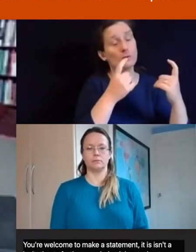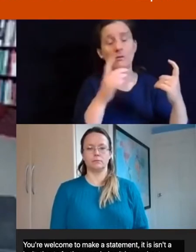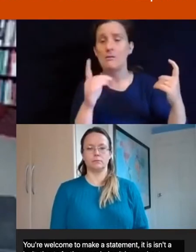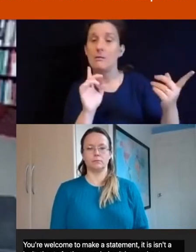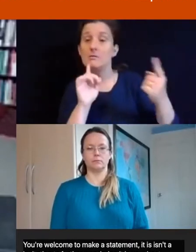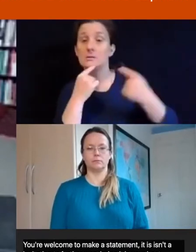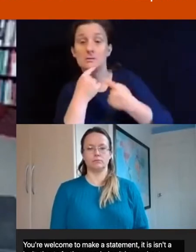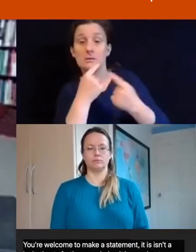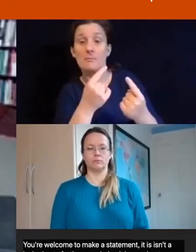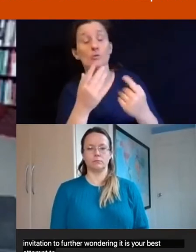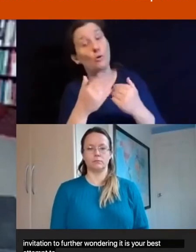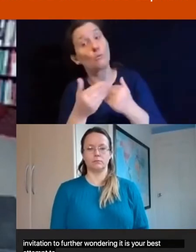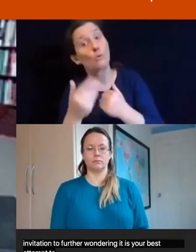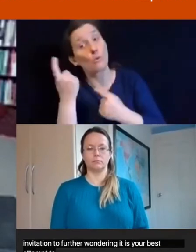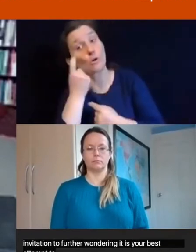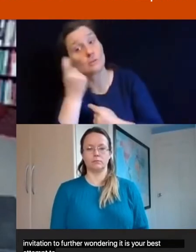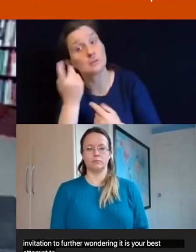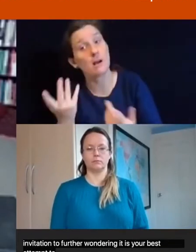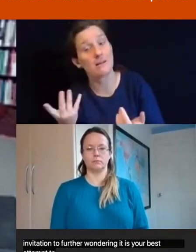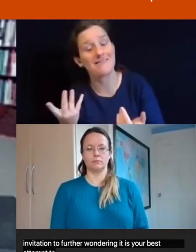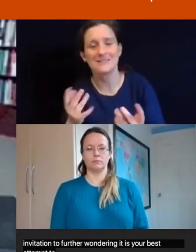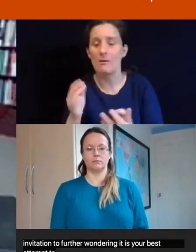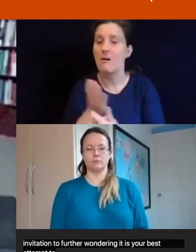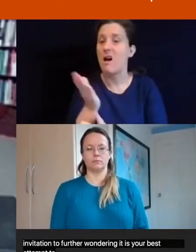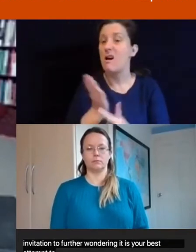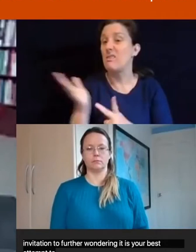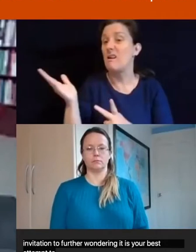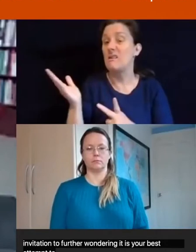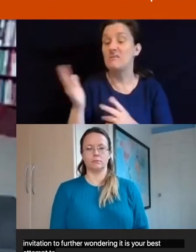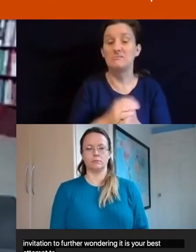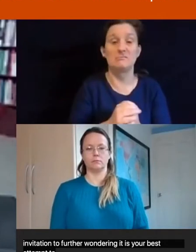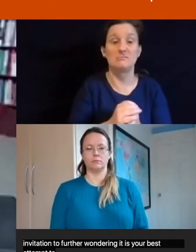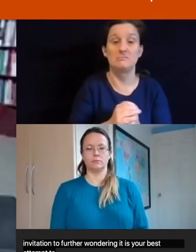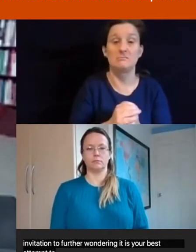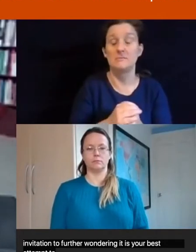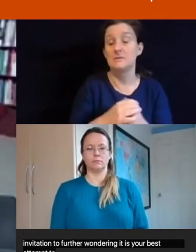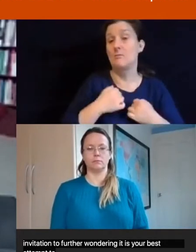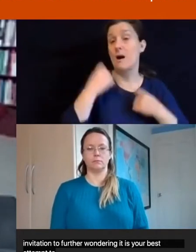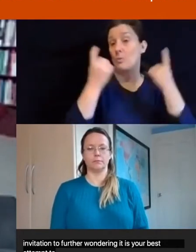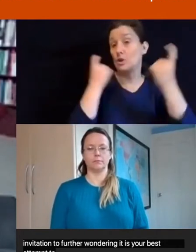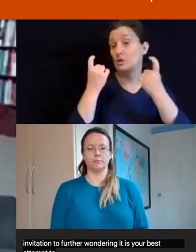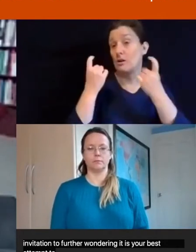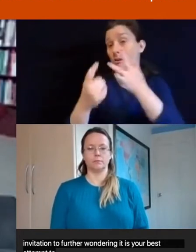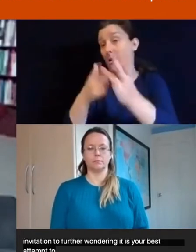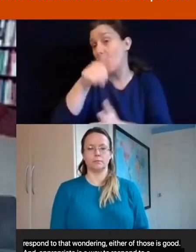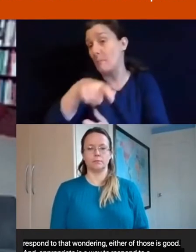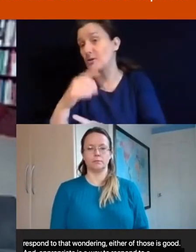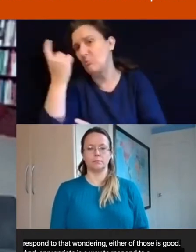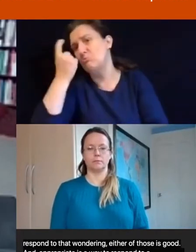good and appropriate as a way to respond to a wondering, either one of mine or one that comes from the wider